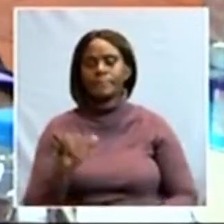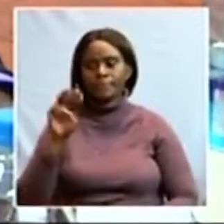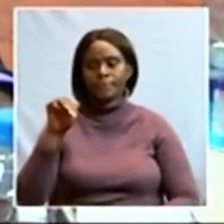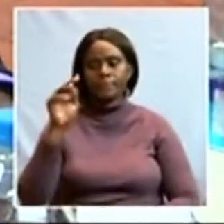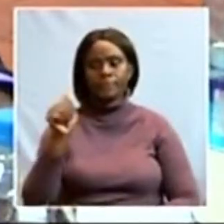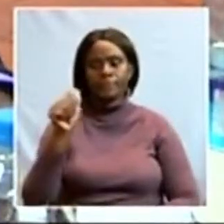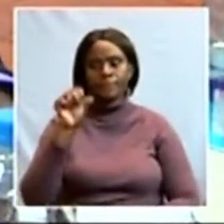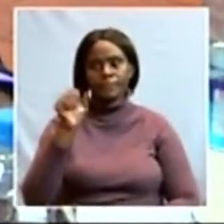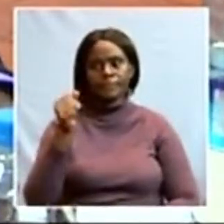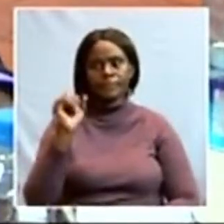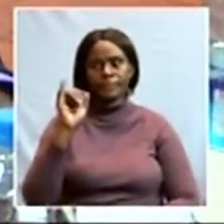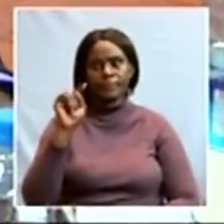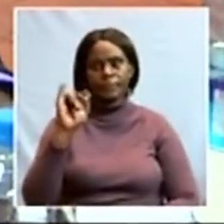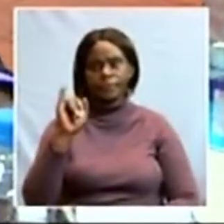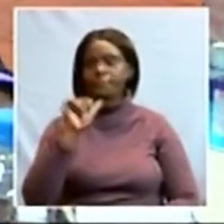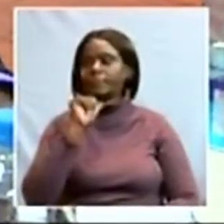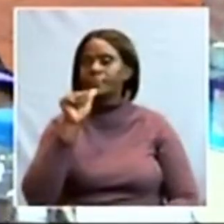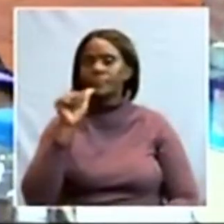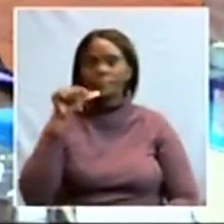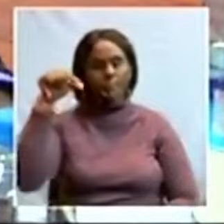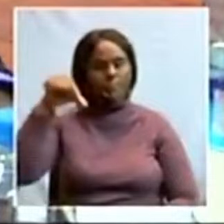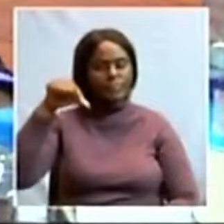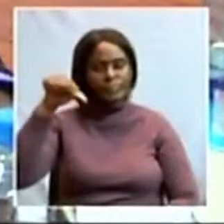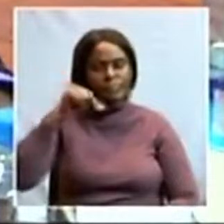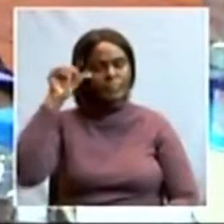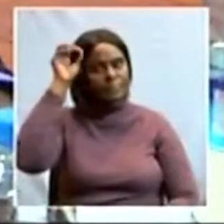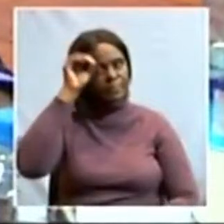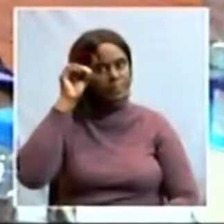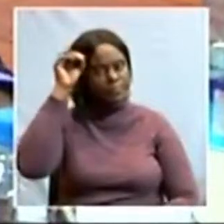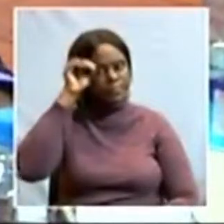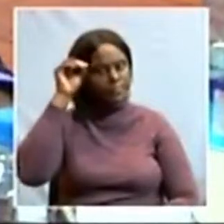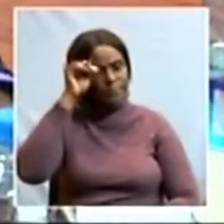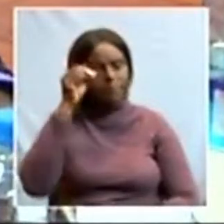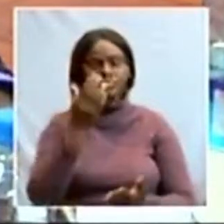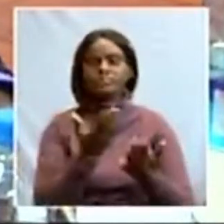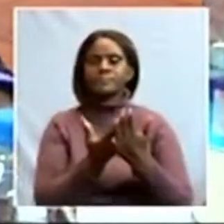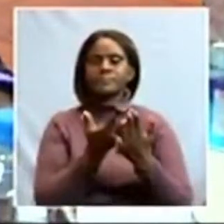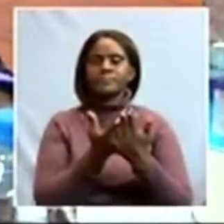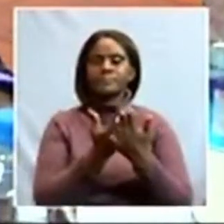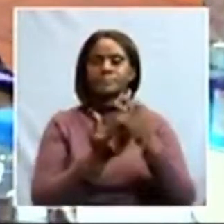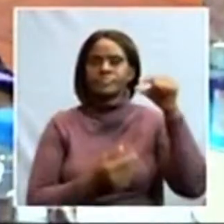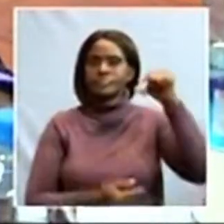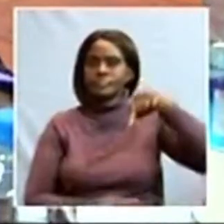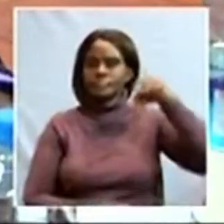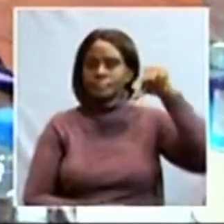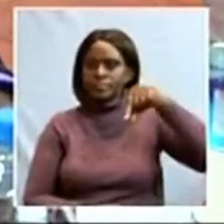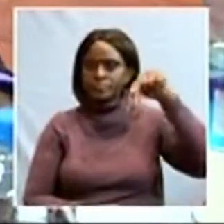Masaiti, unqualified opinion, proposed qualified,